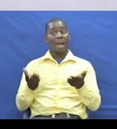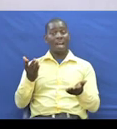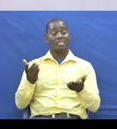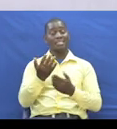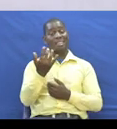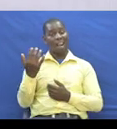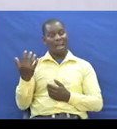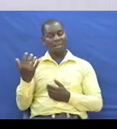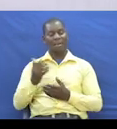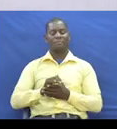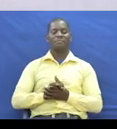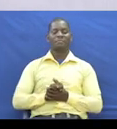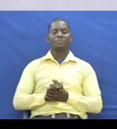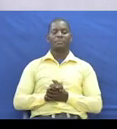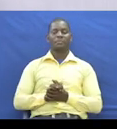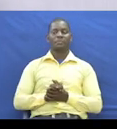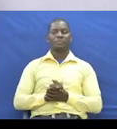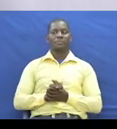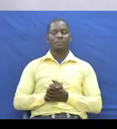mass number.